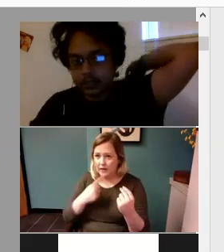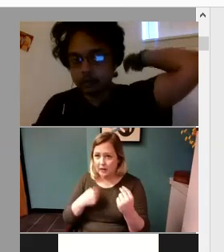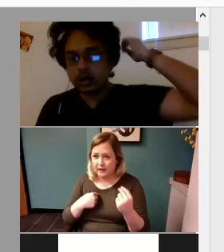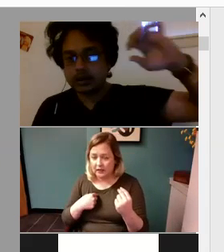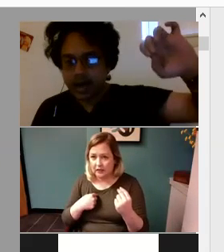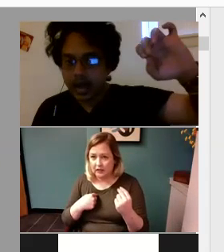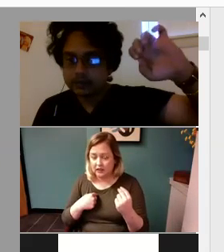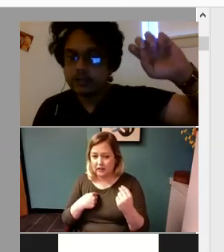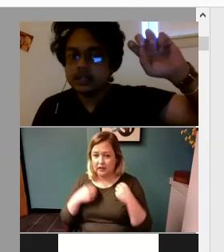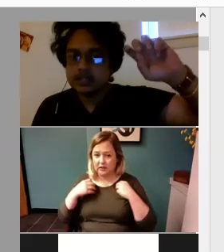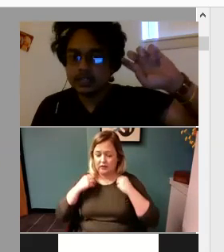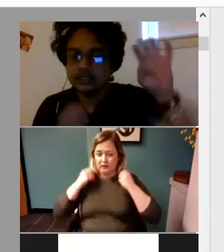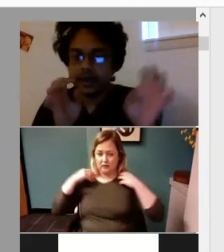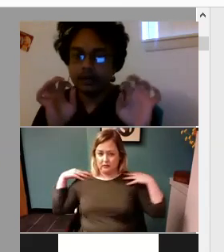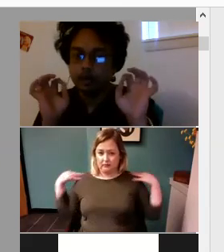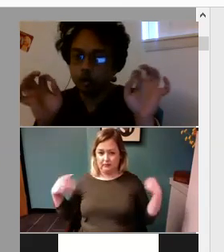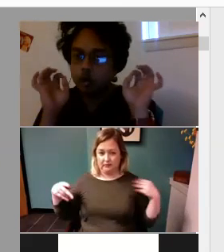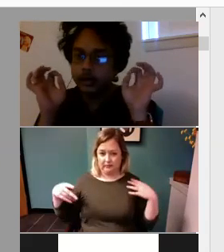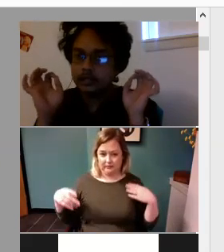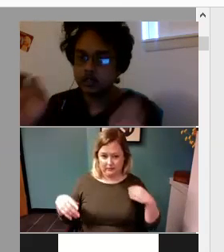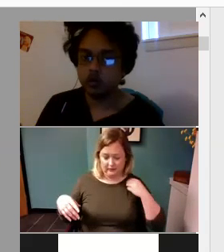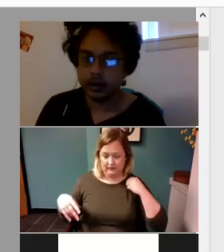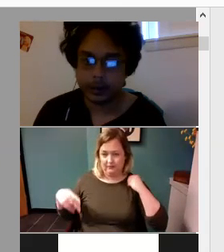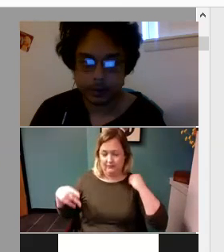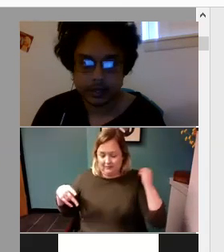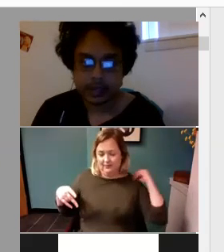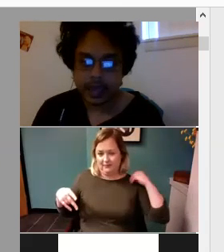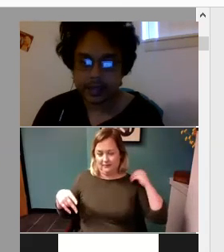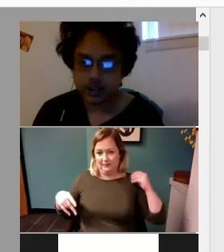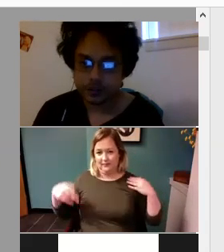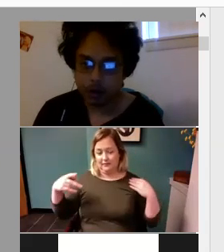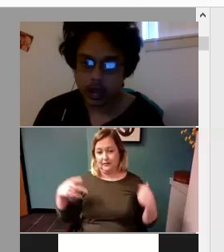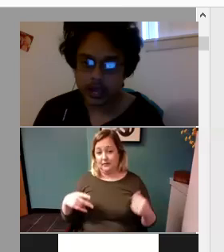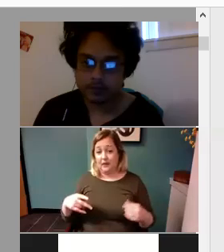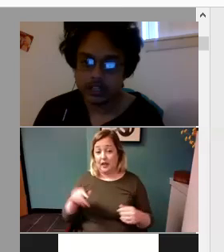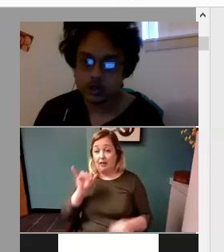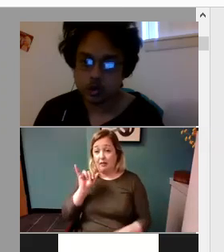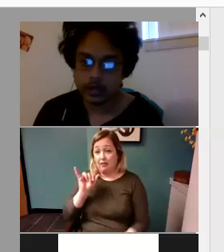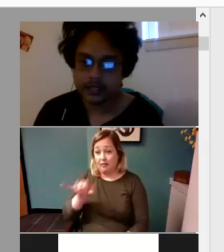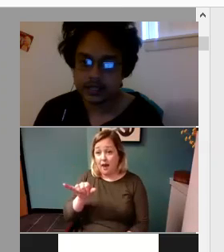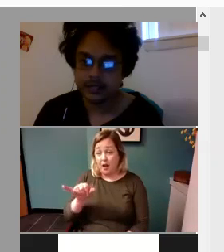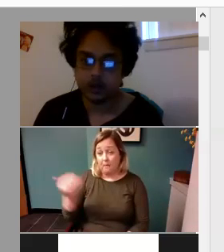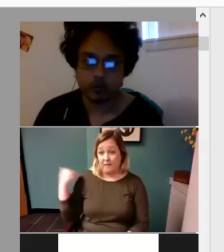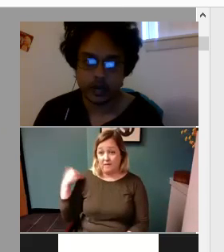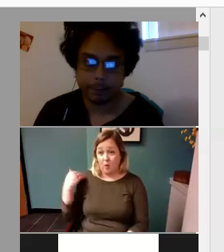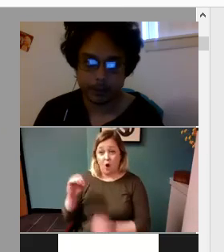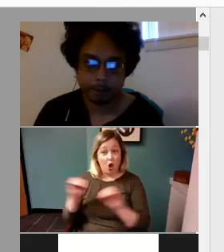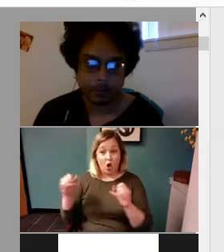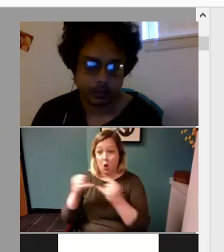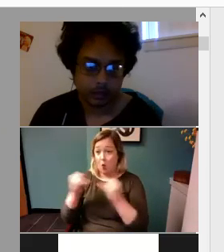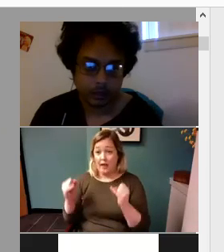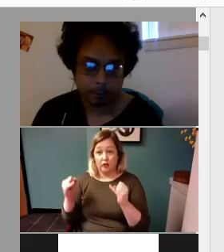re-diagram this particular graph such that no edges overlap? As of now, I have these two edges that are